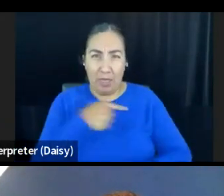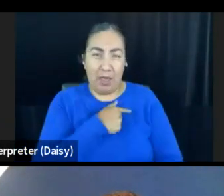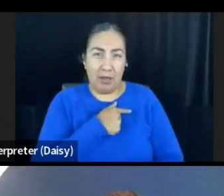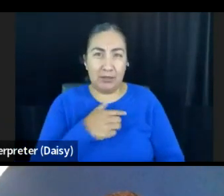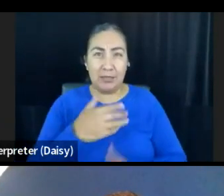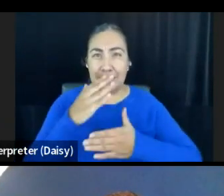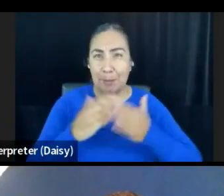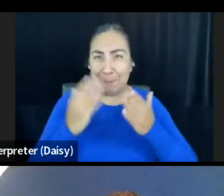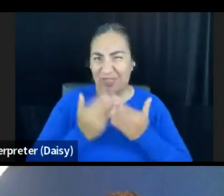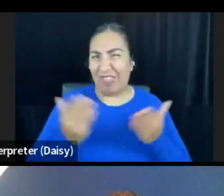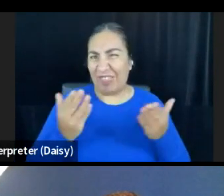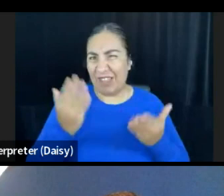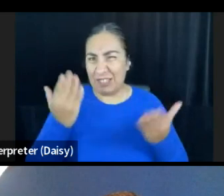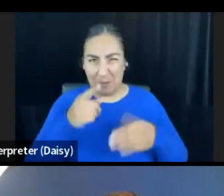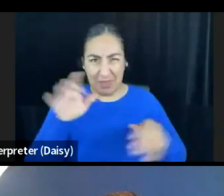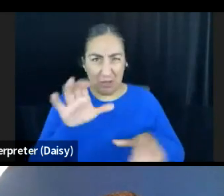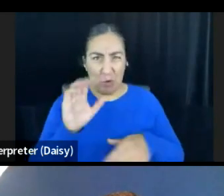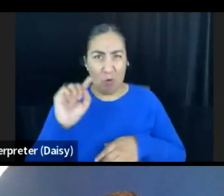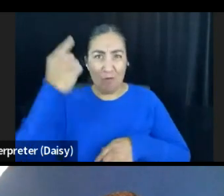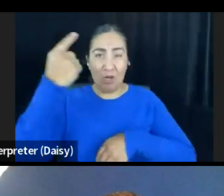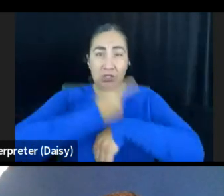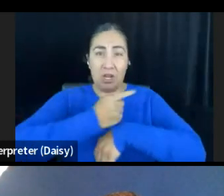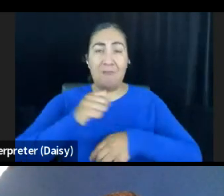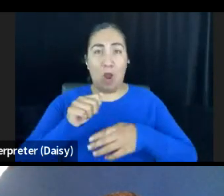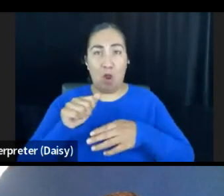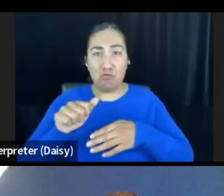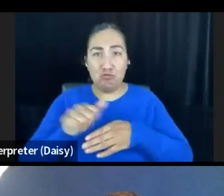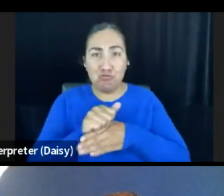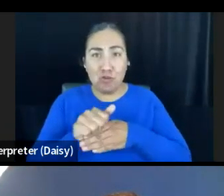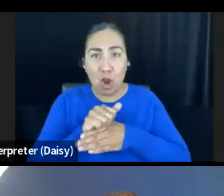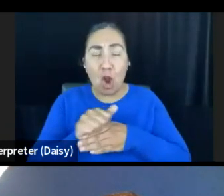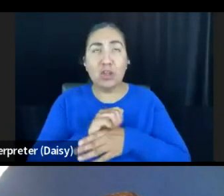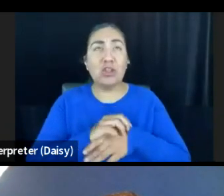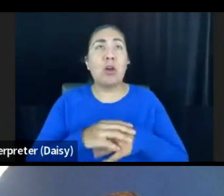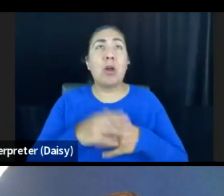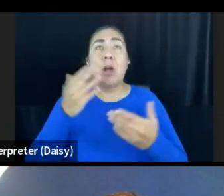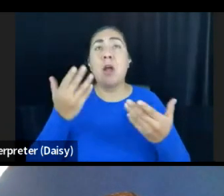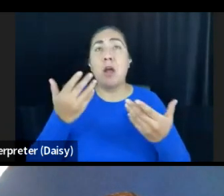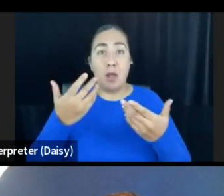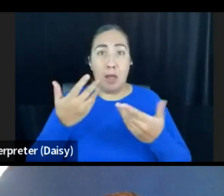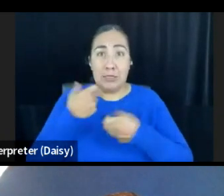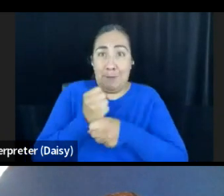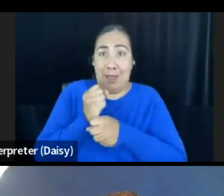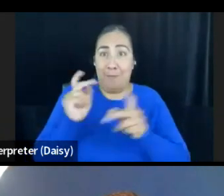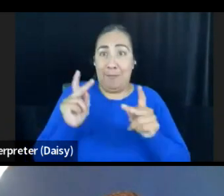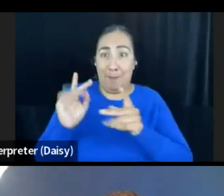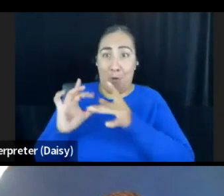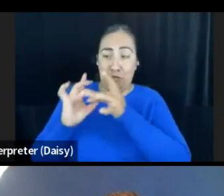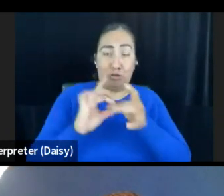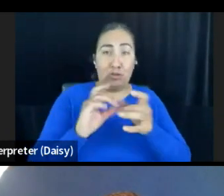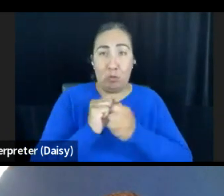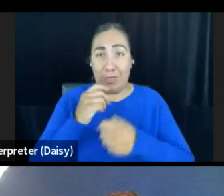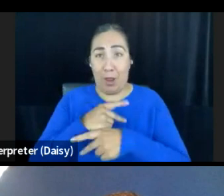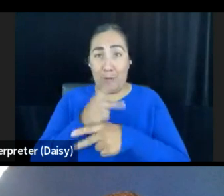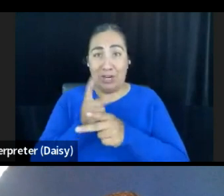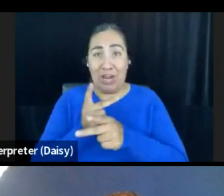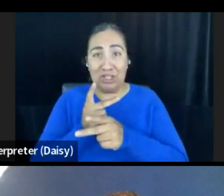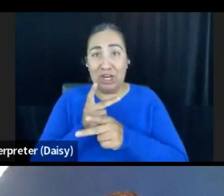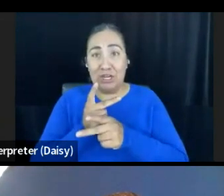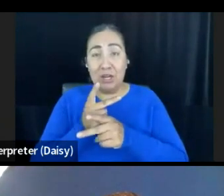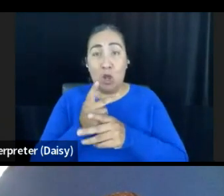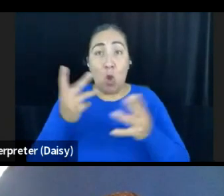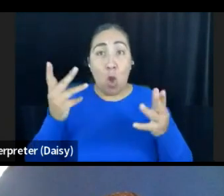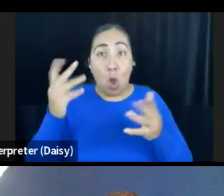do maybe on the first day of rehearsal to make people associated with the production aware of what the public can